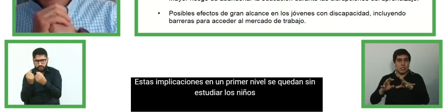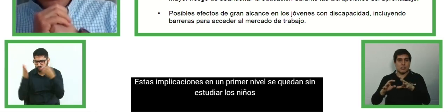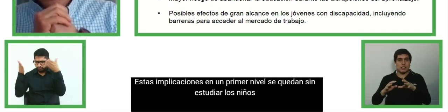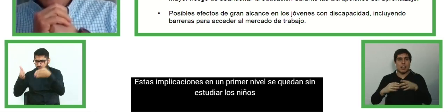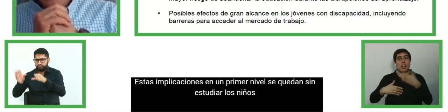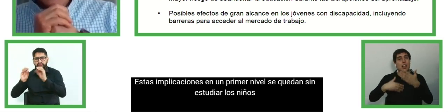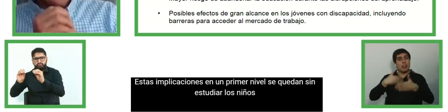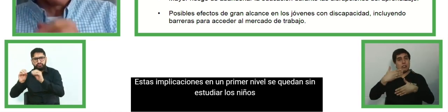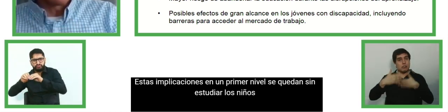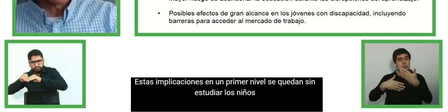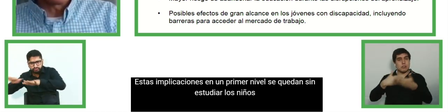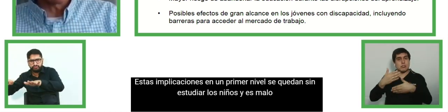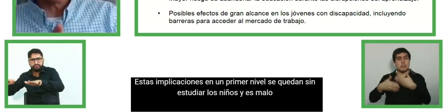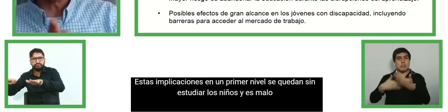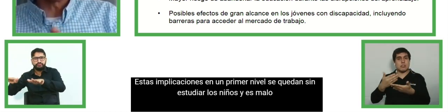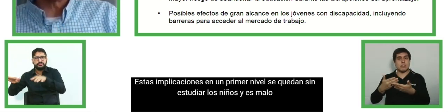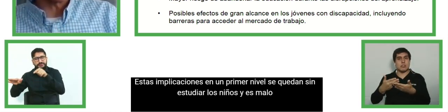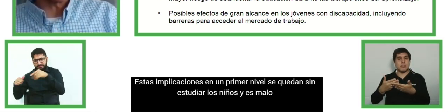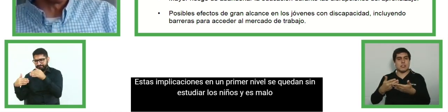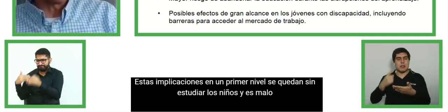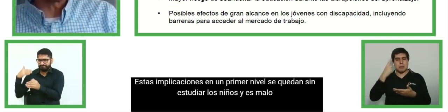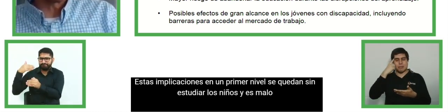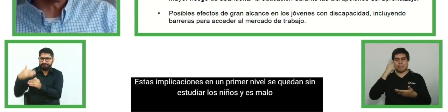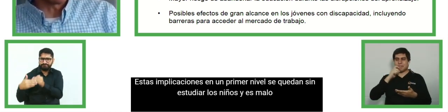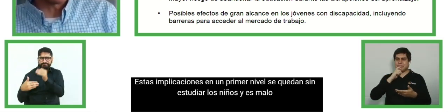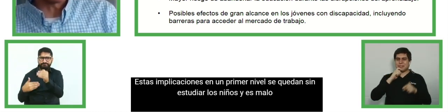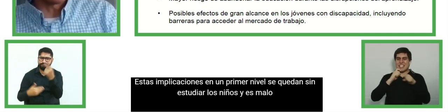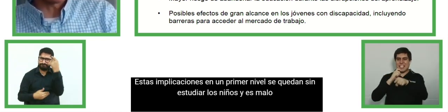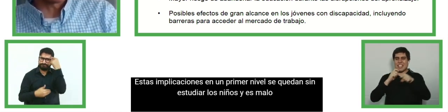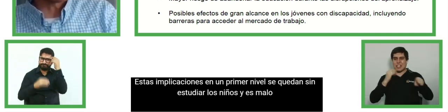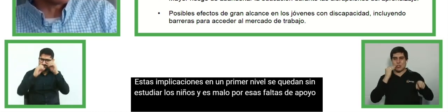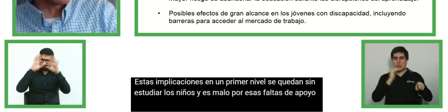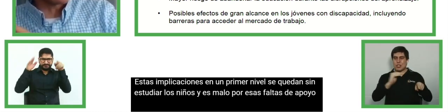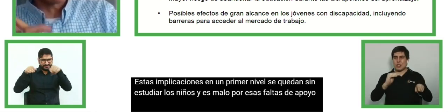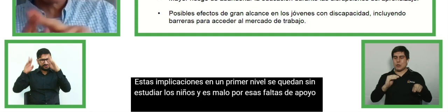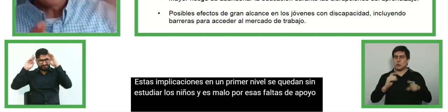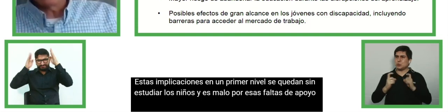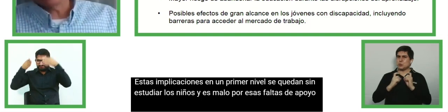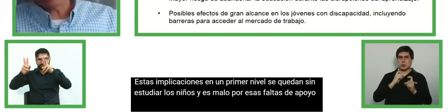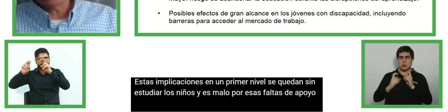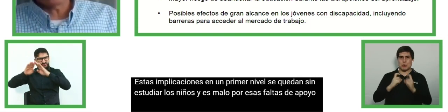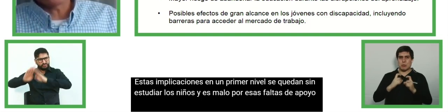to is to think that these children may be at the risk of abandoning studies,